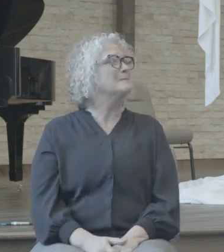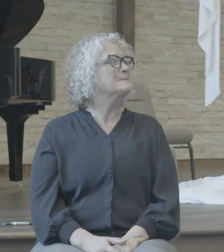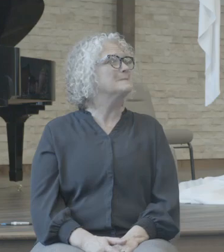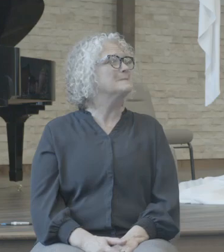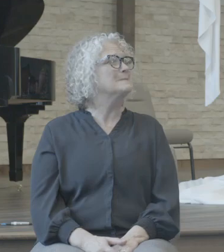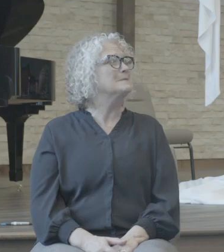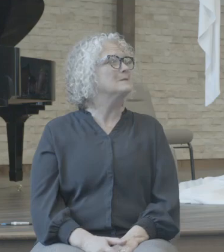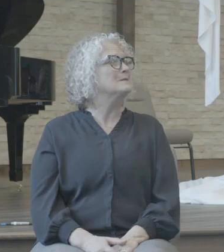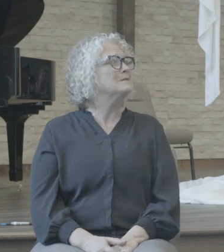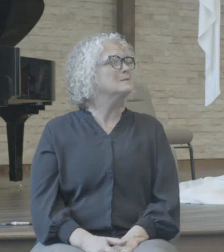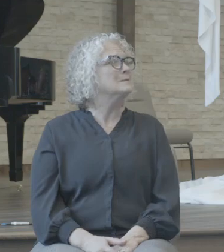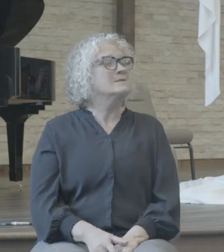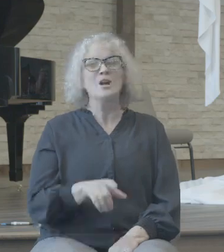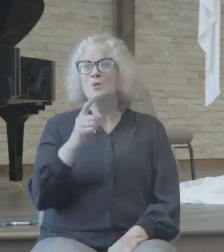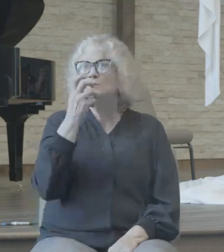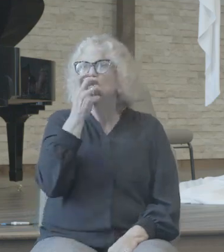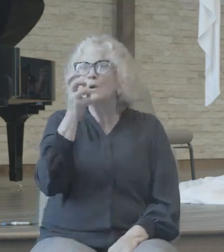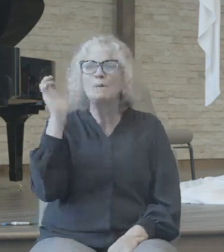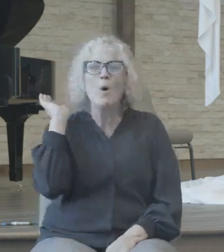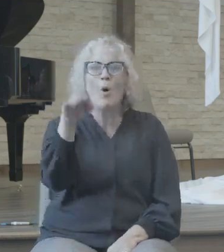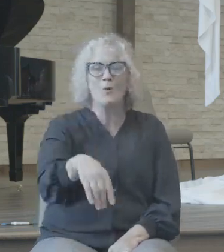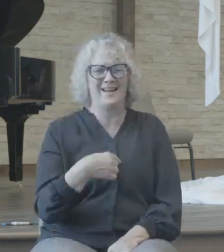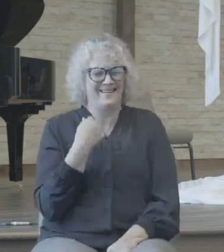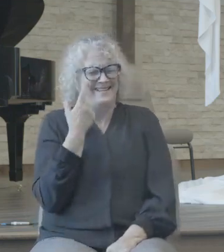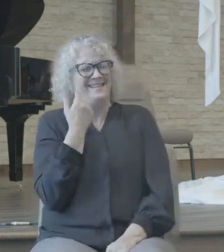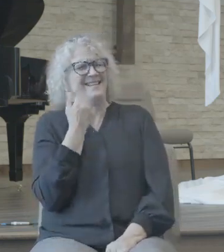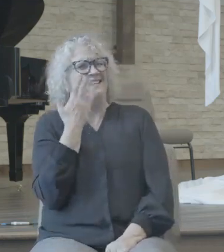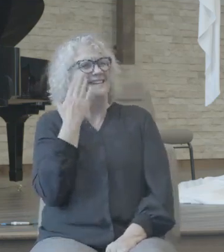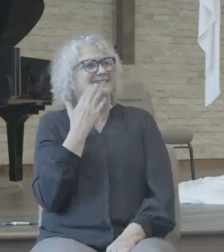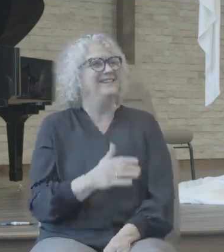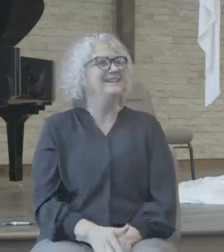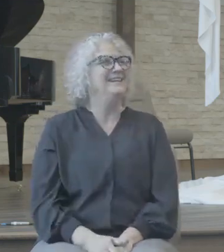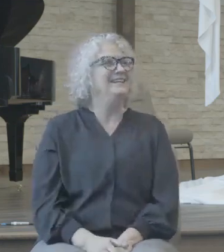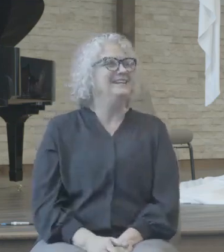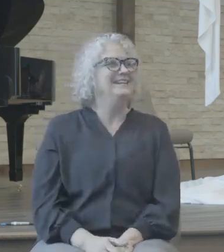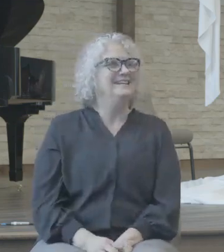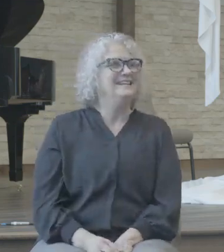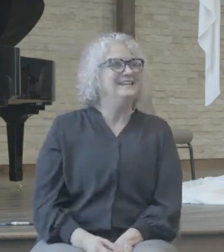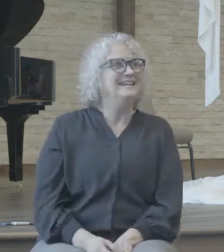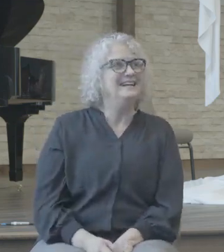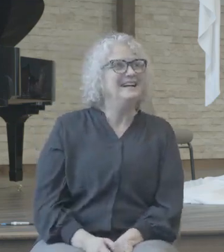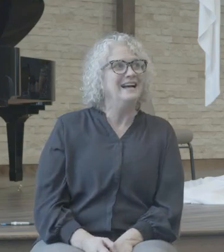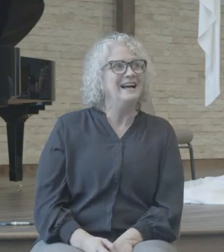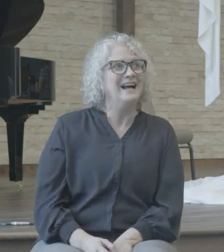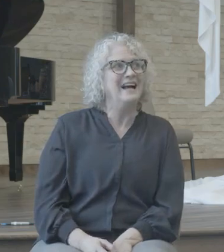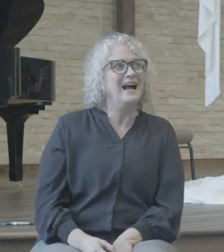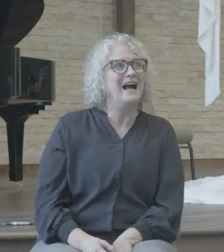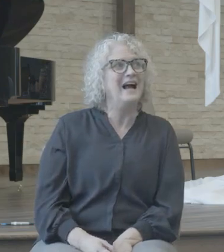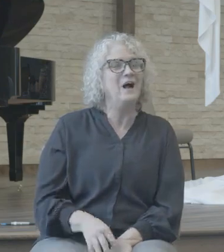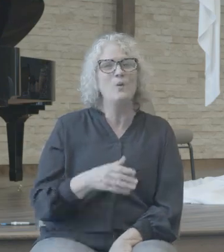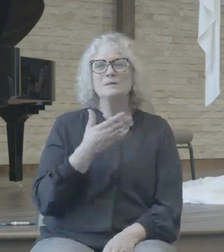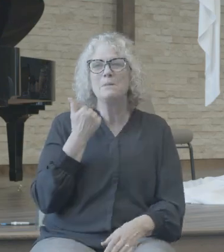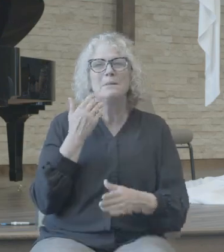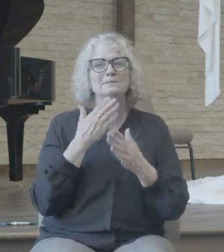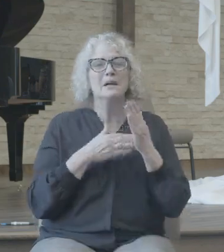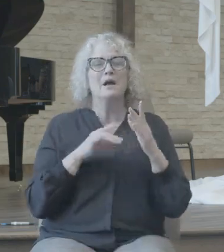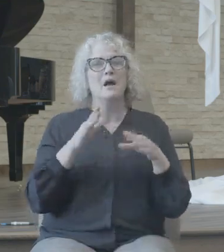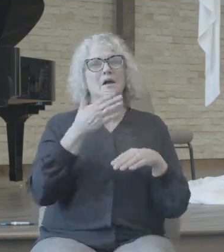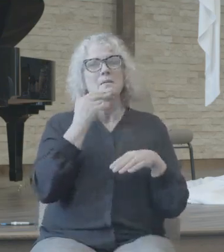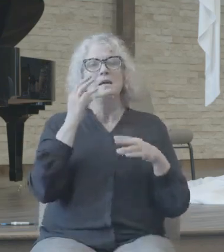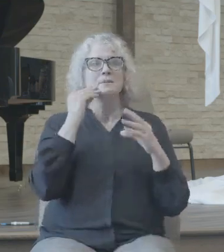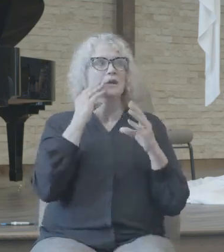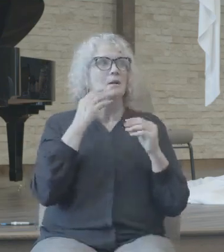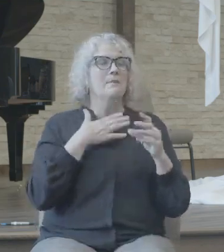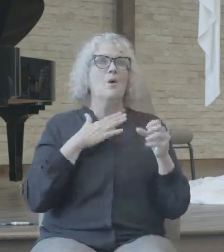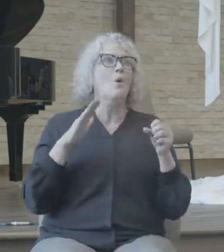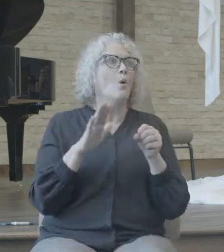You screamed the whole way. I know! What's your review of the extreme zipline? Well, it was the best experience of my whole entire